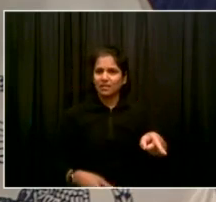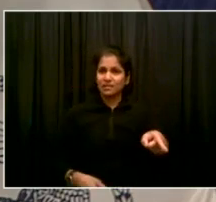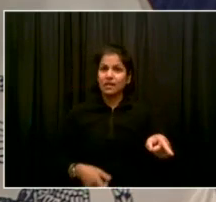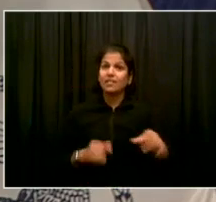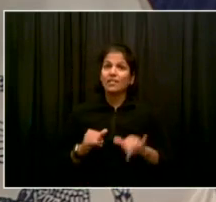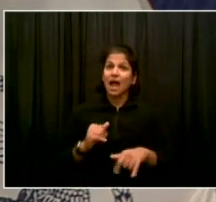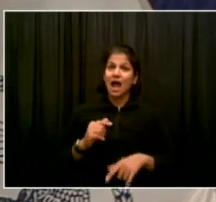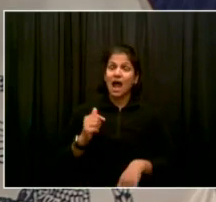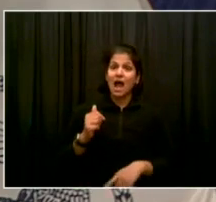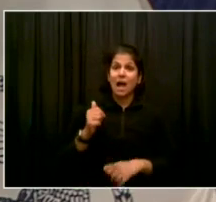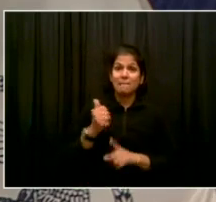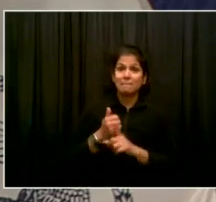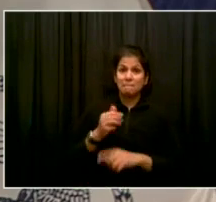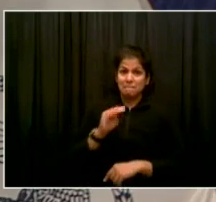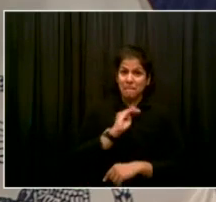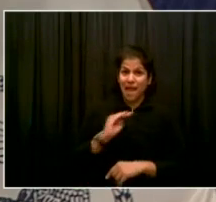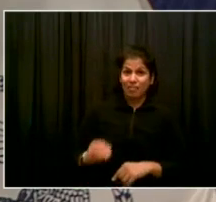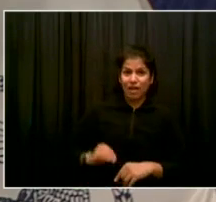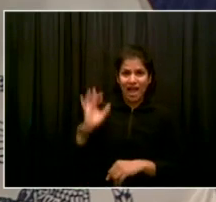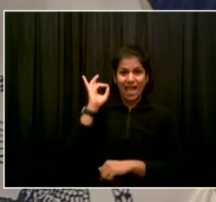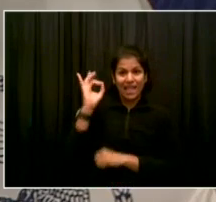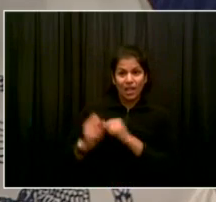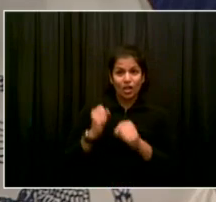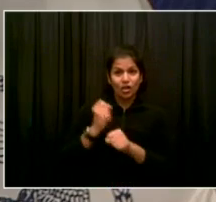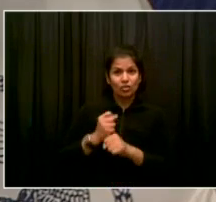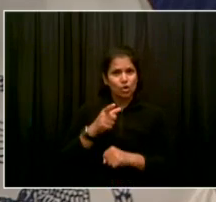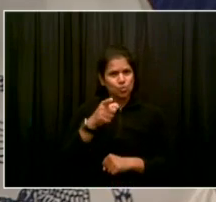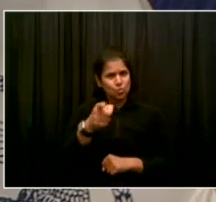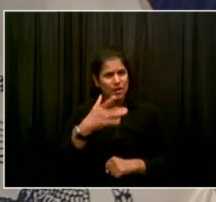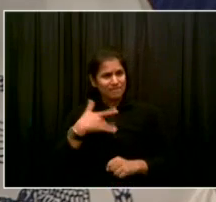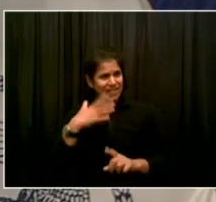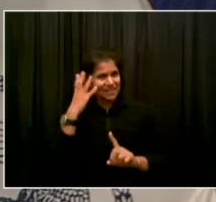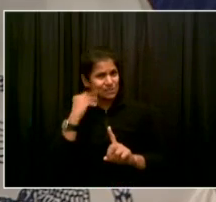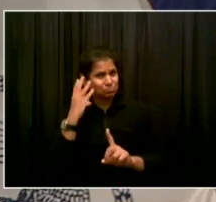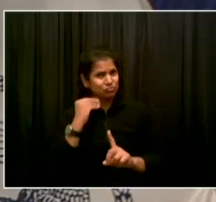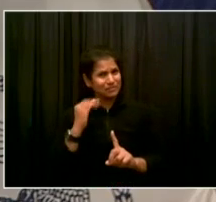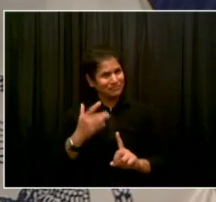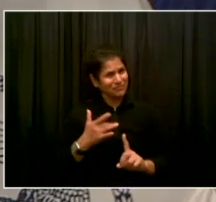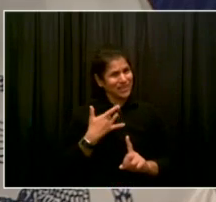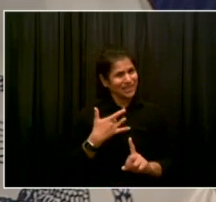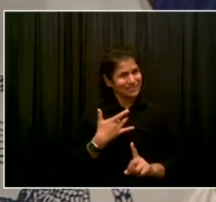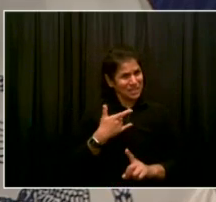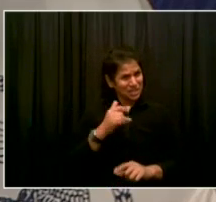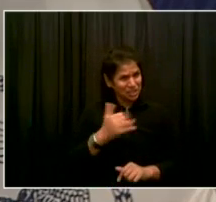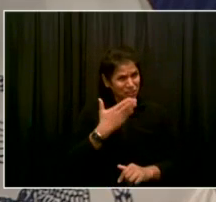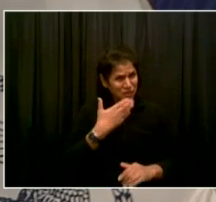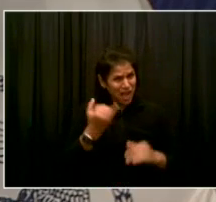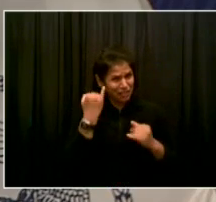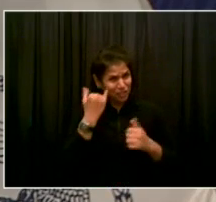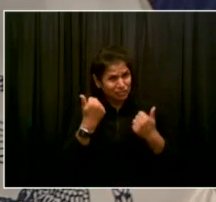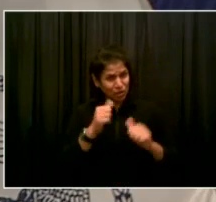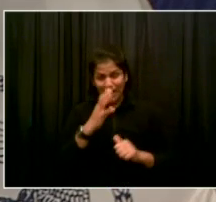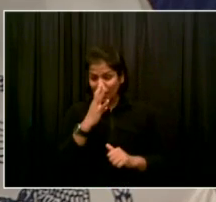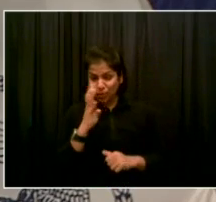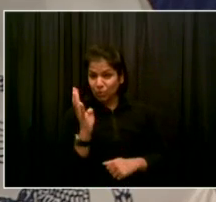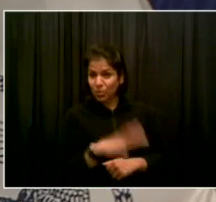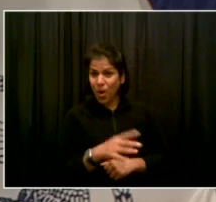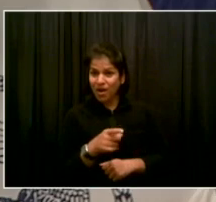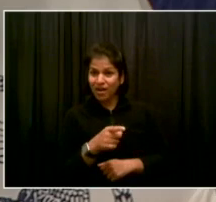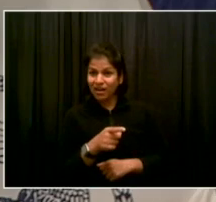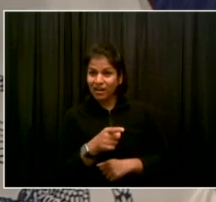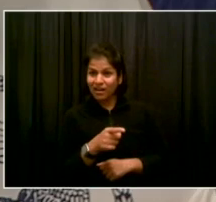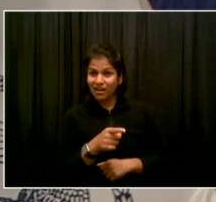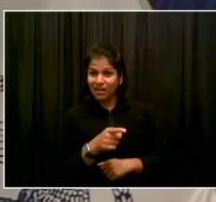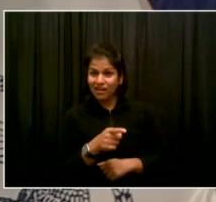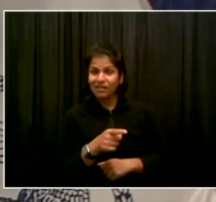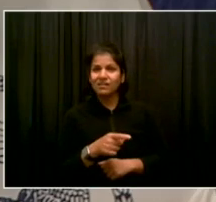you think that's an effective strategy when dealing with the city council, is to just ignore a large block of people when they don't agree